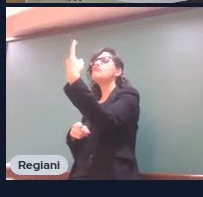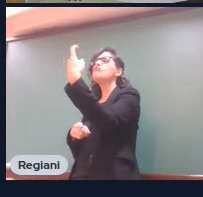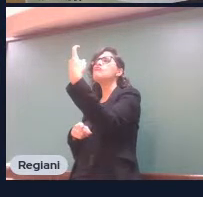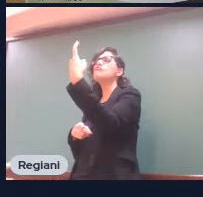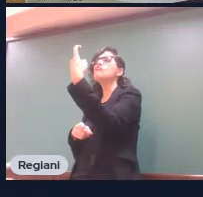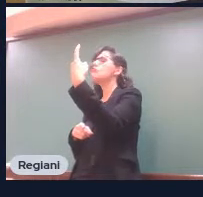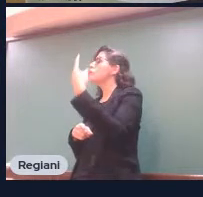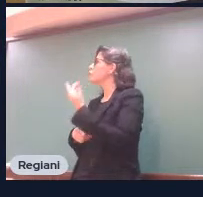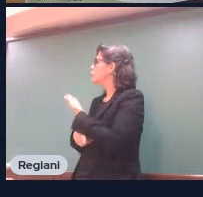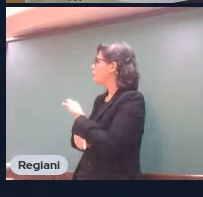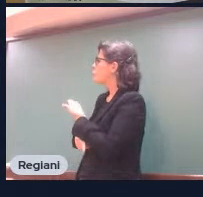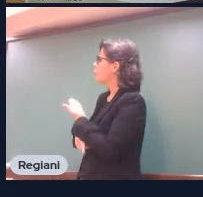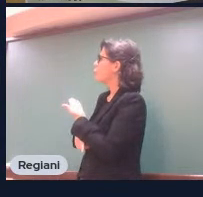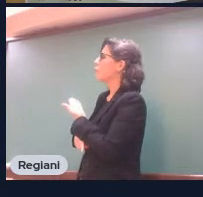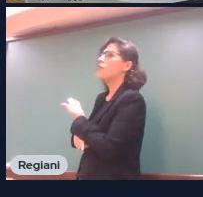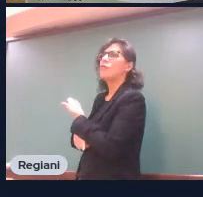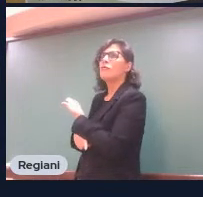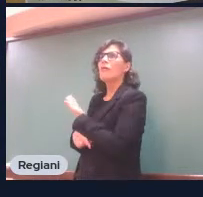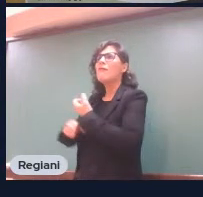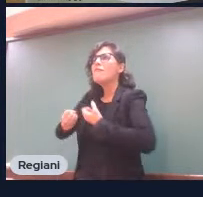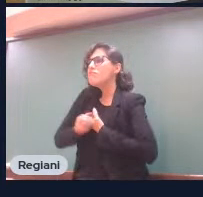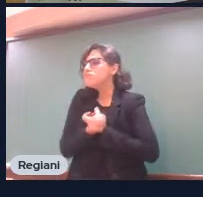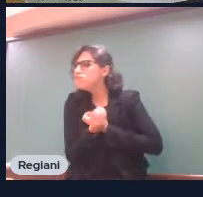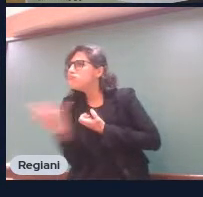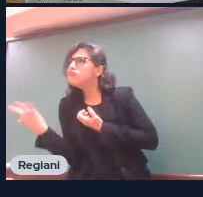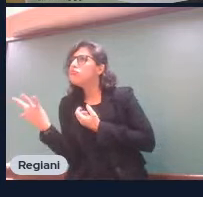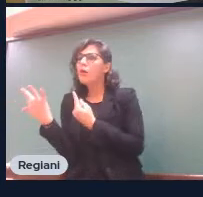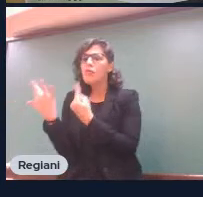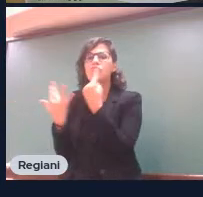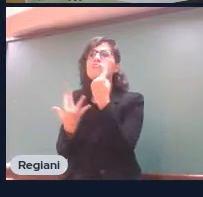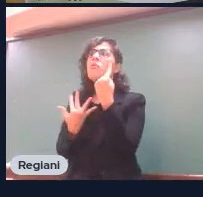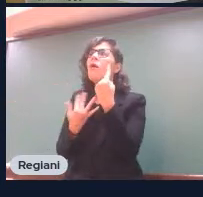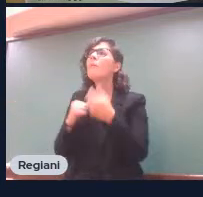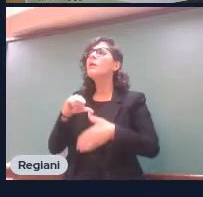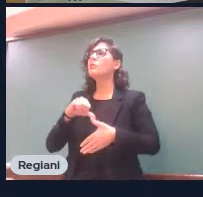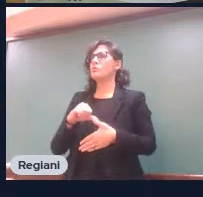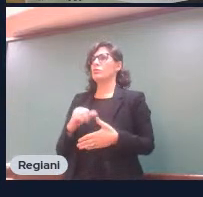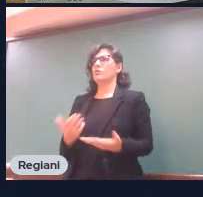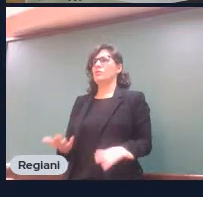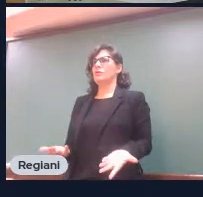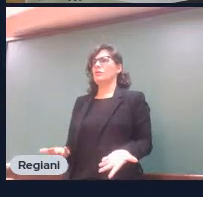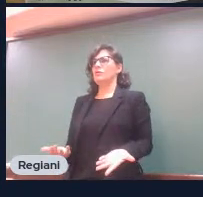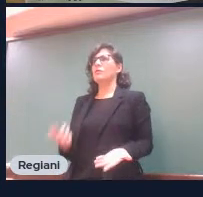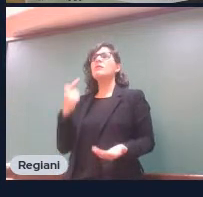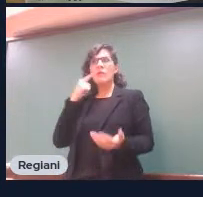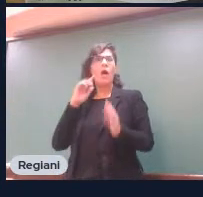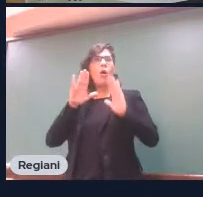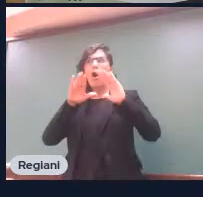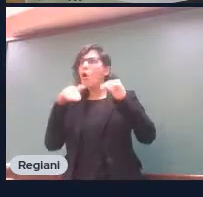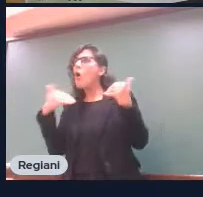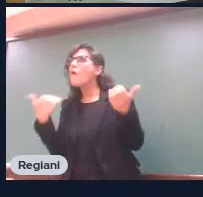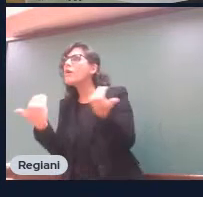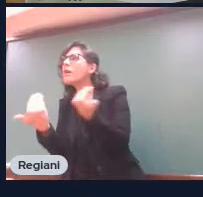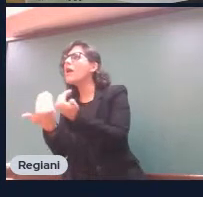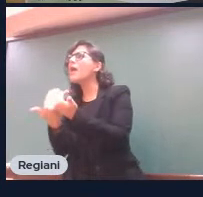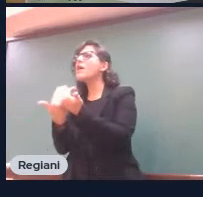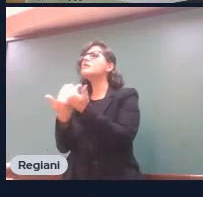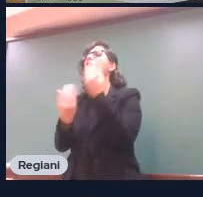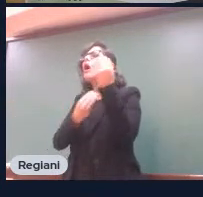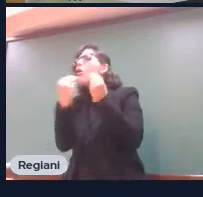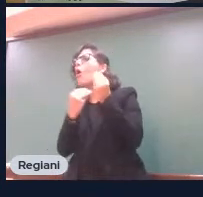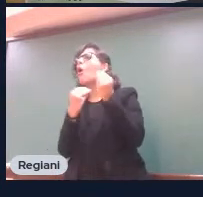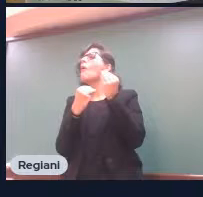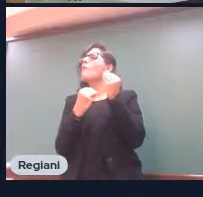Okay. Now, I did the same for conference proceedings, analyzing conference proceedings, the EURELEX